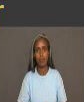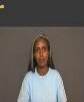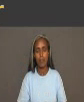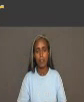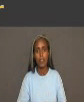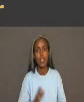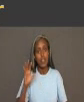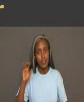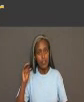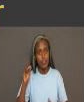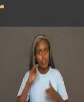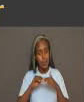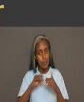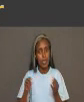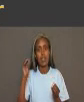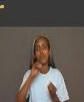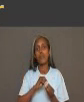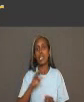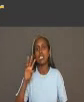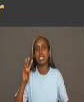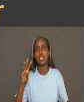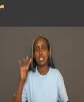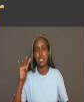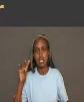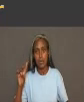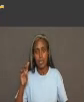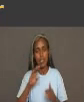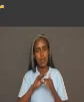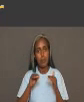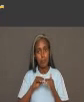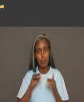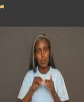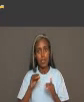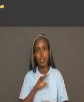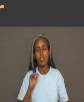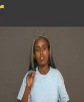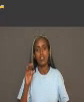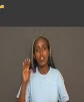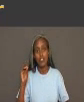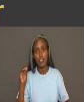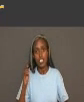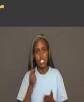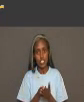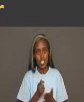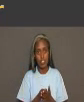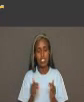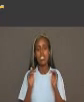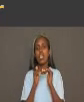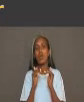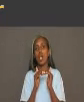50 birr plus 67 birr and 50 cents